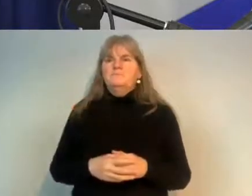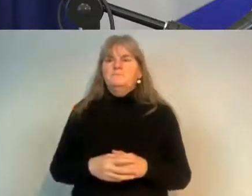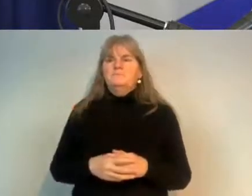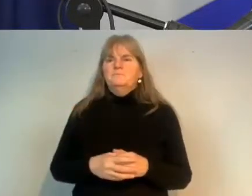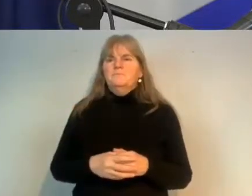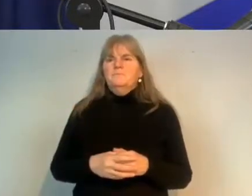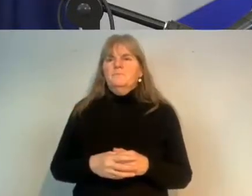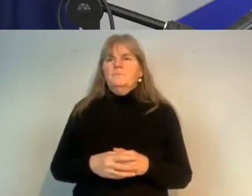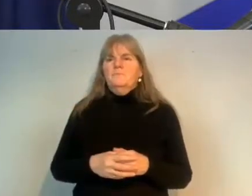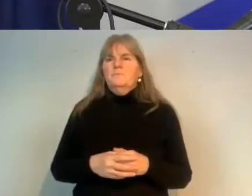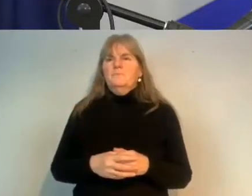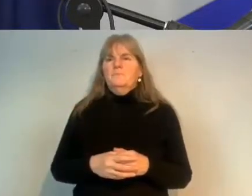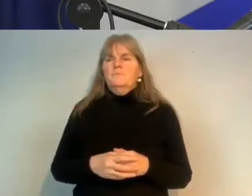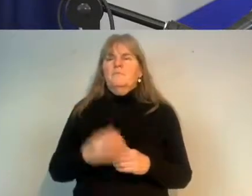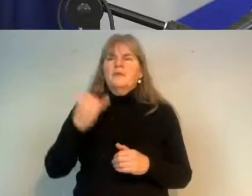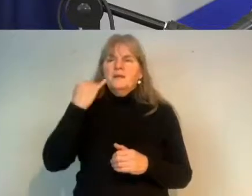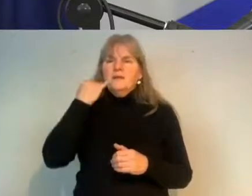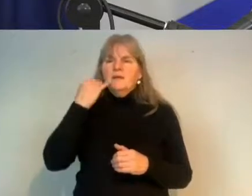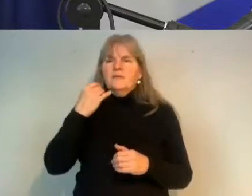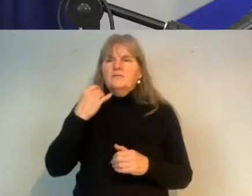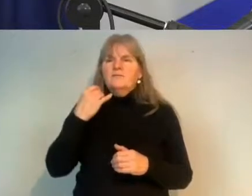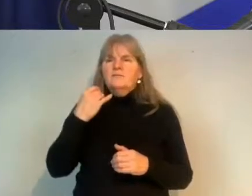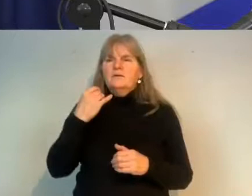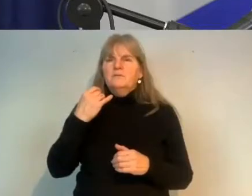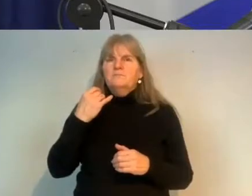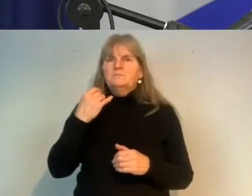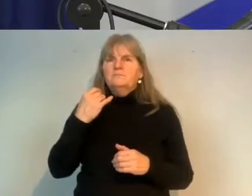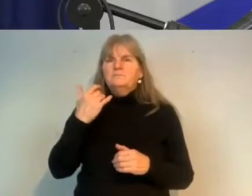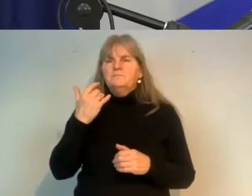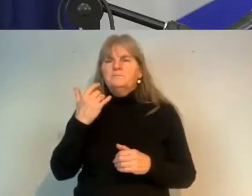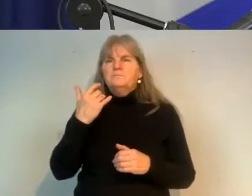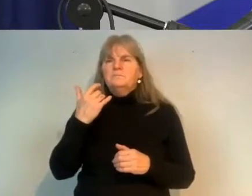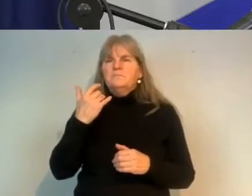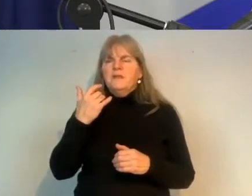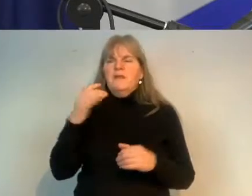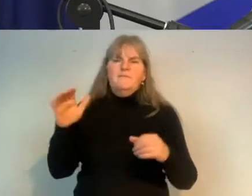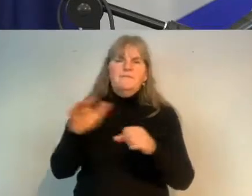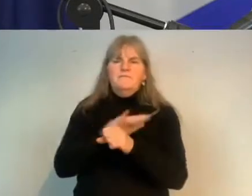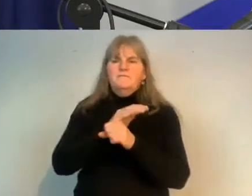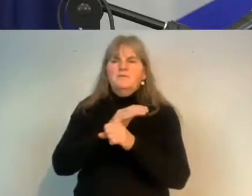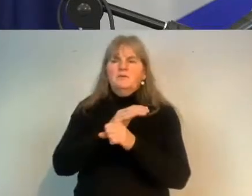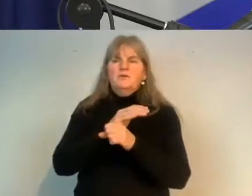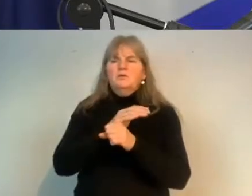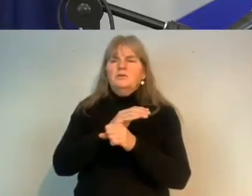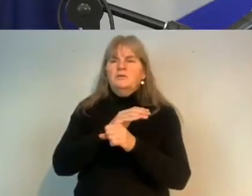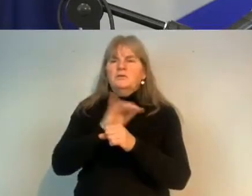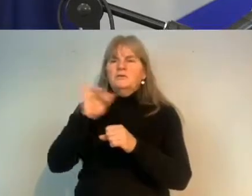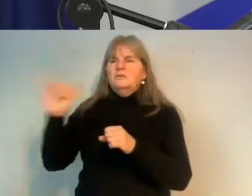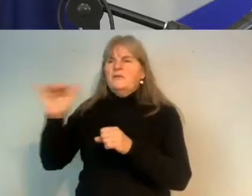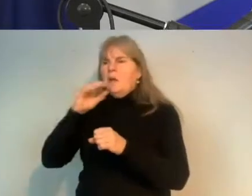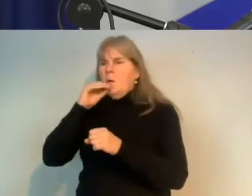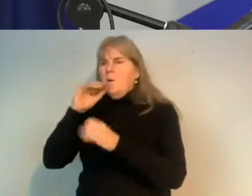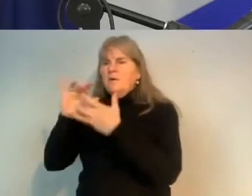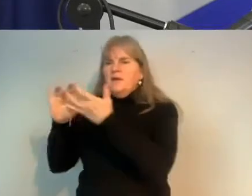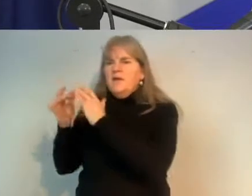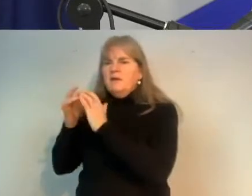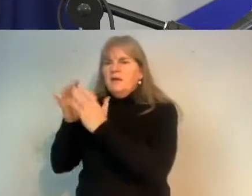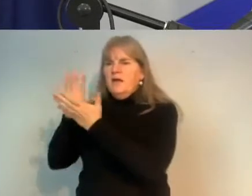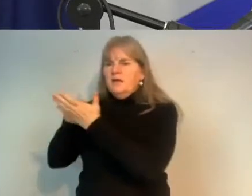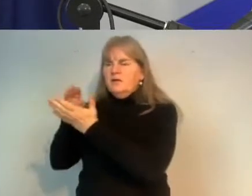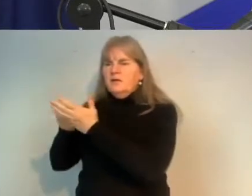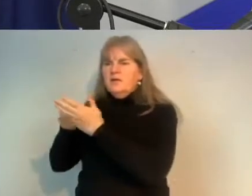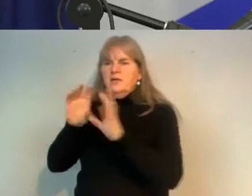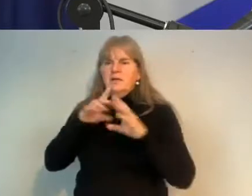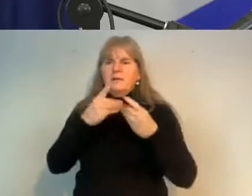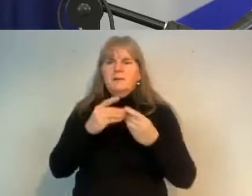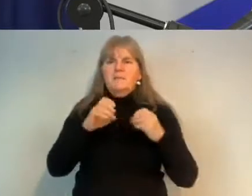if we need to move entirely to virtual learning, we will do that, and the Department of Education is ready to do